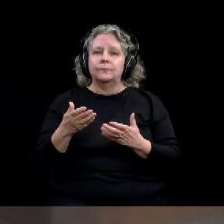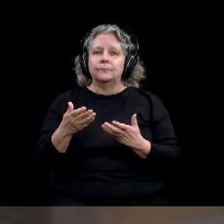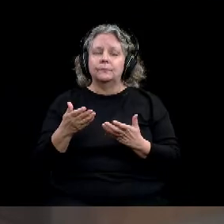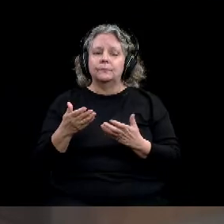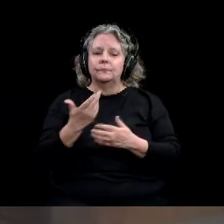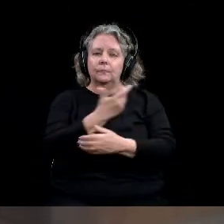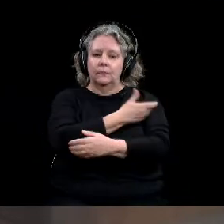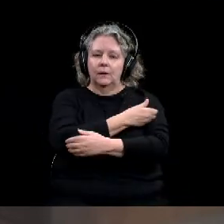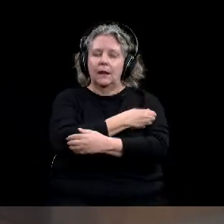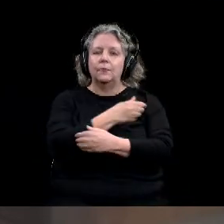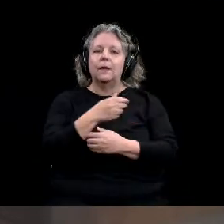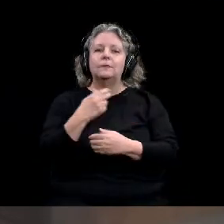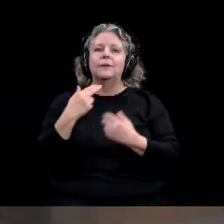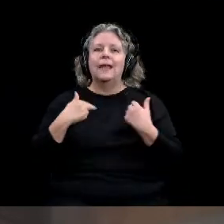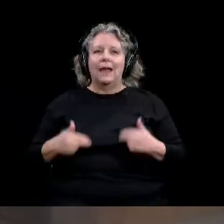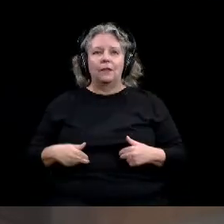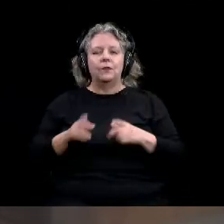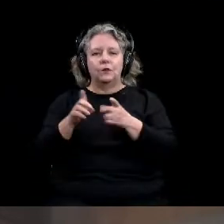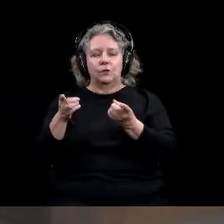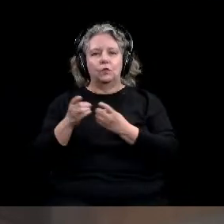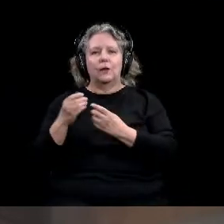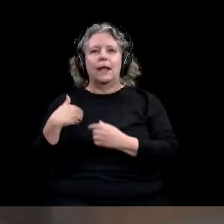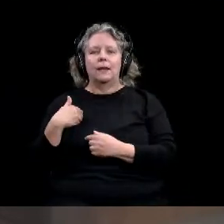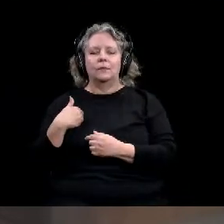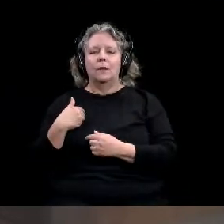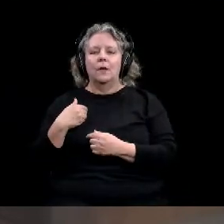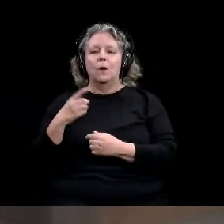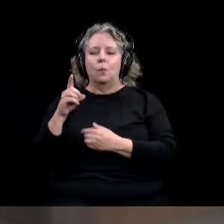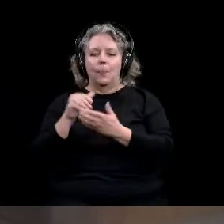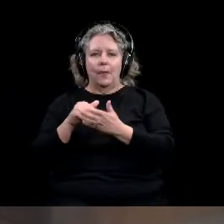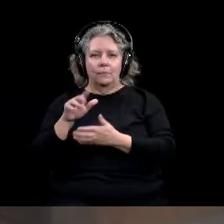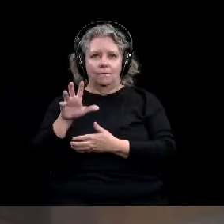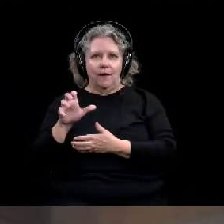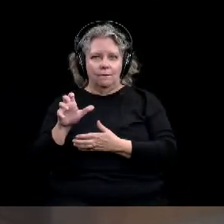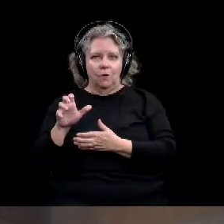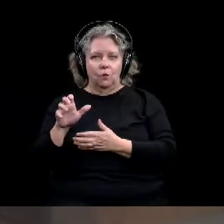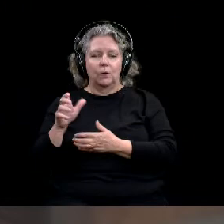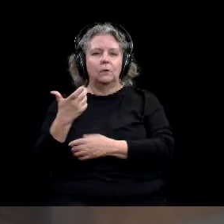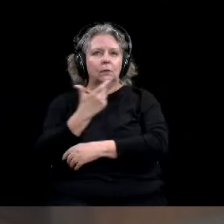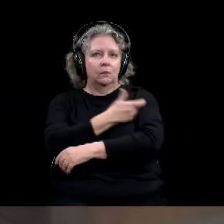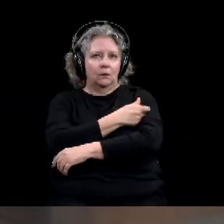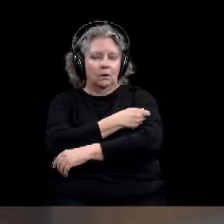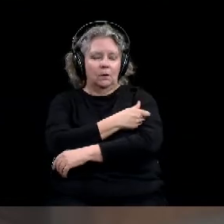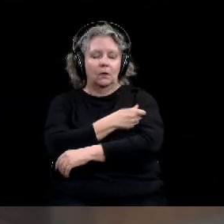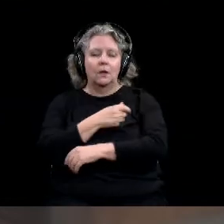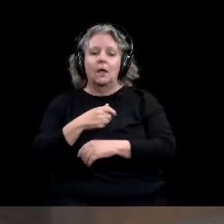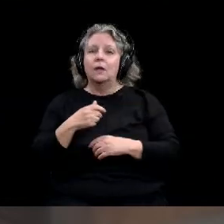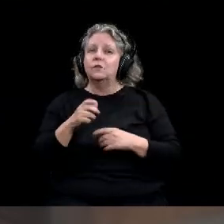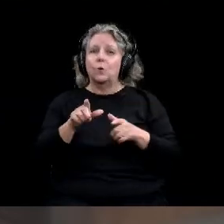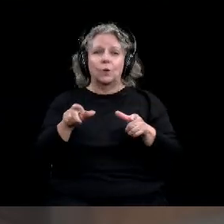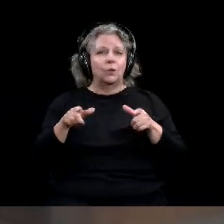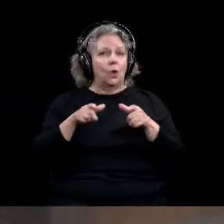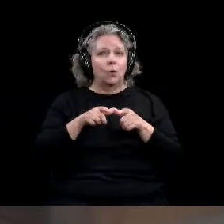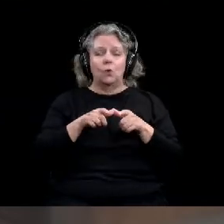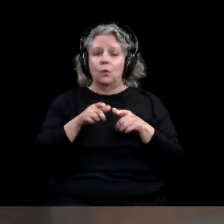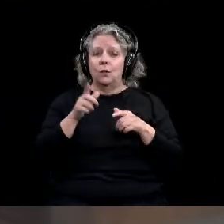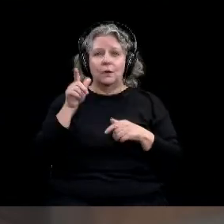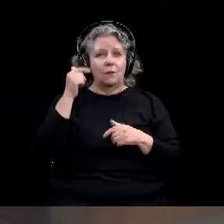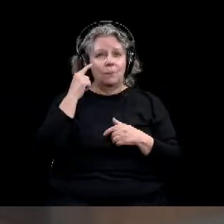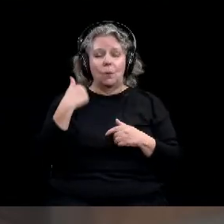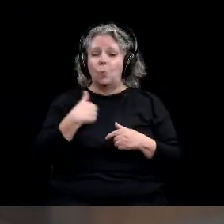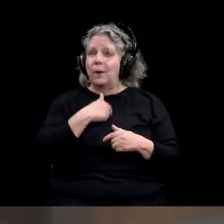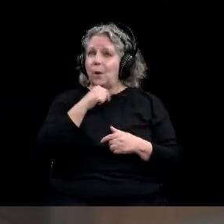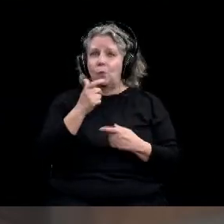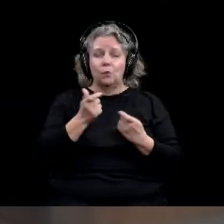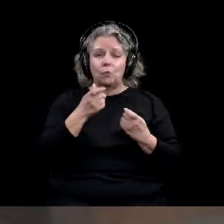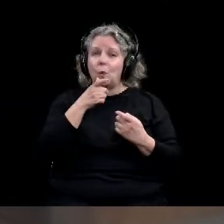local government has no authority or control over any of the providers, but we do work to collaborate and